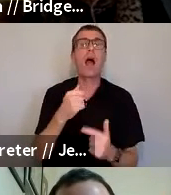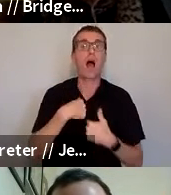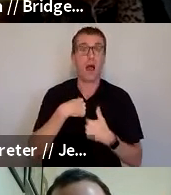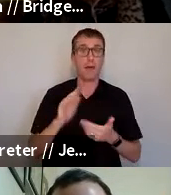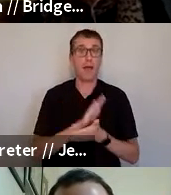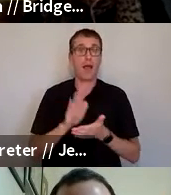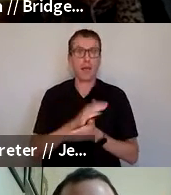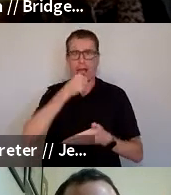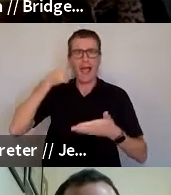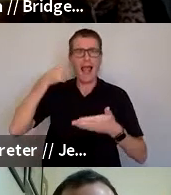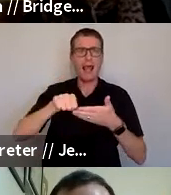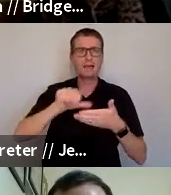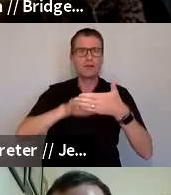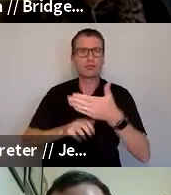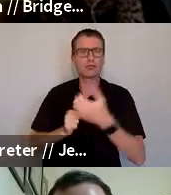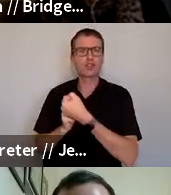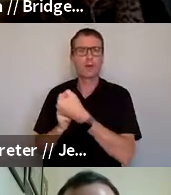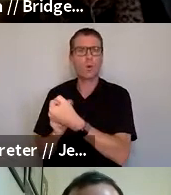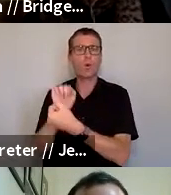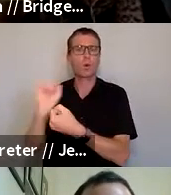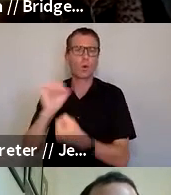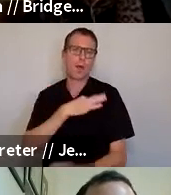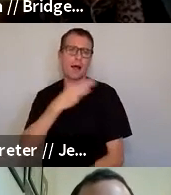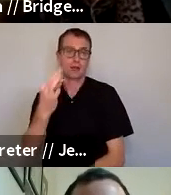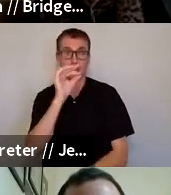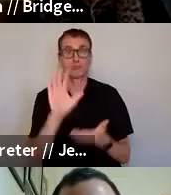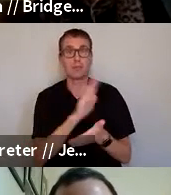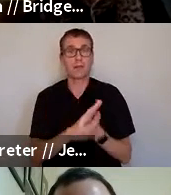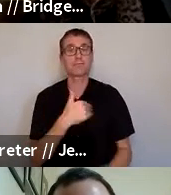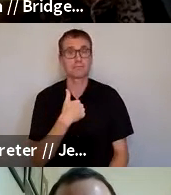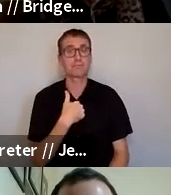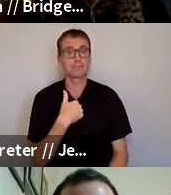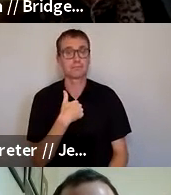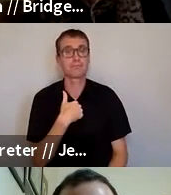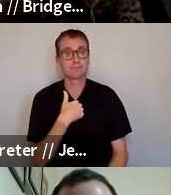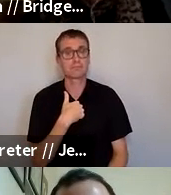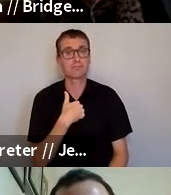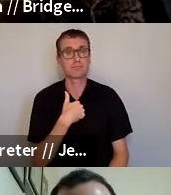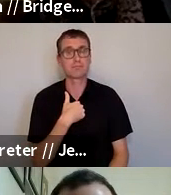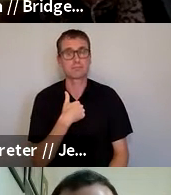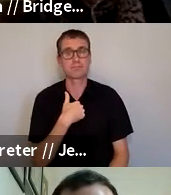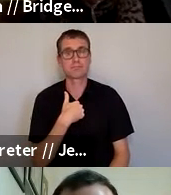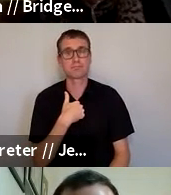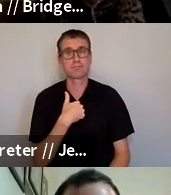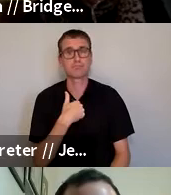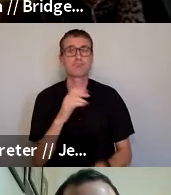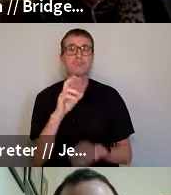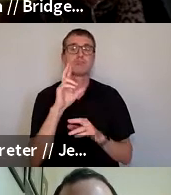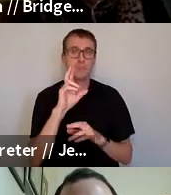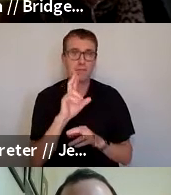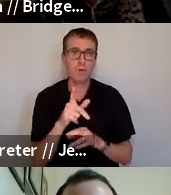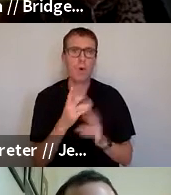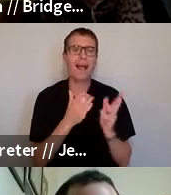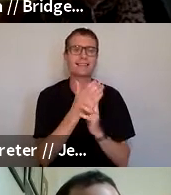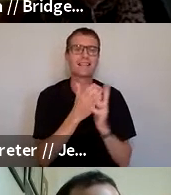support to go with those funding applications for your accessible shows in whatever format they might look